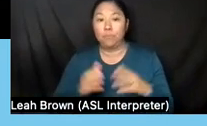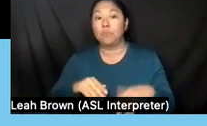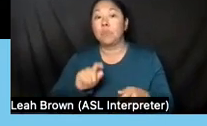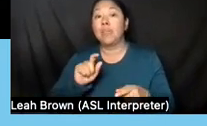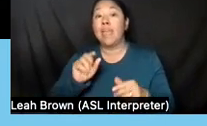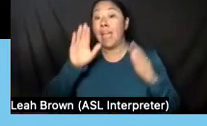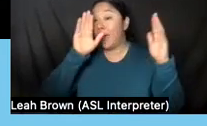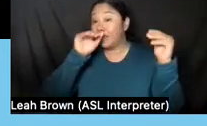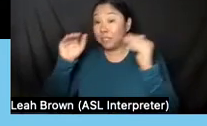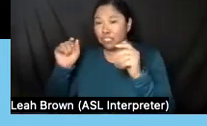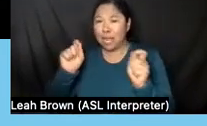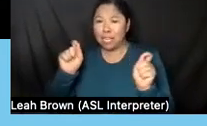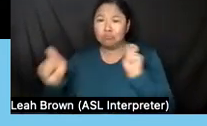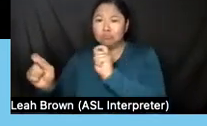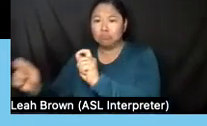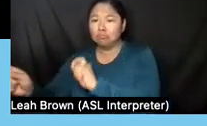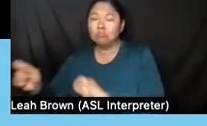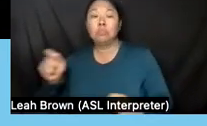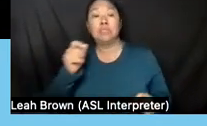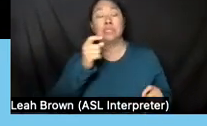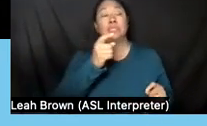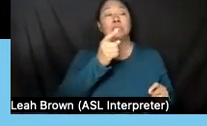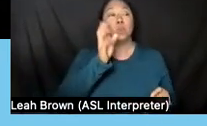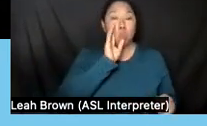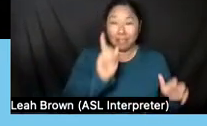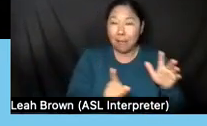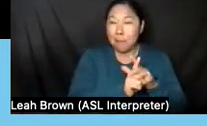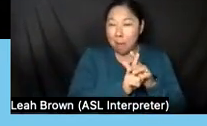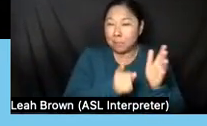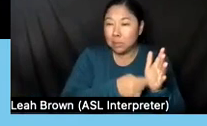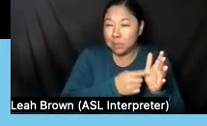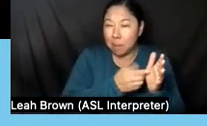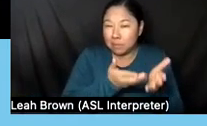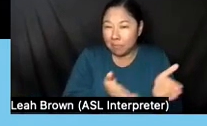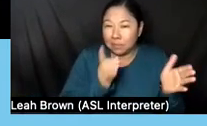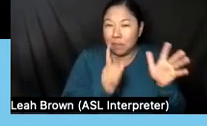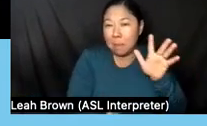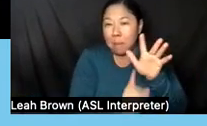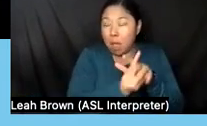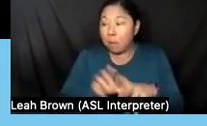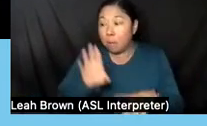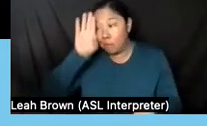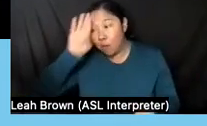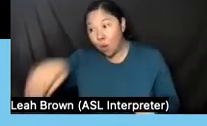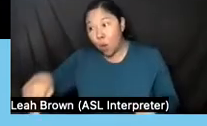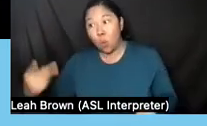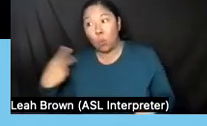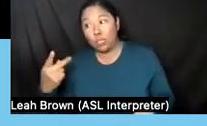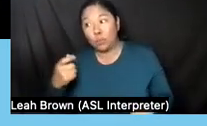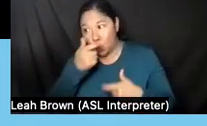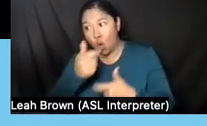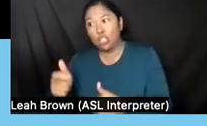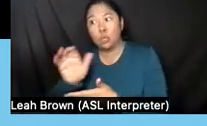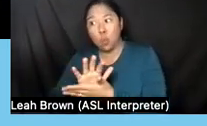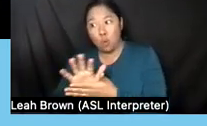expectations as needed. So things are going to come up, and you're going to have to talk with them and let them know, hey, I know we were supposed to watch TV, this movie, till